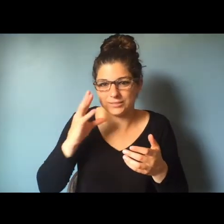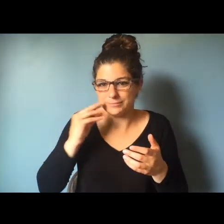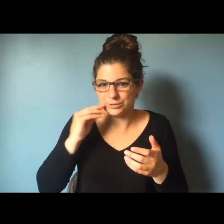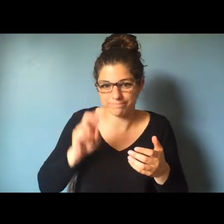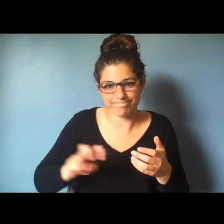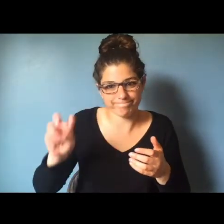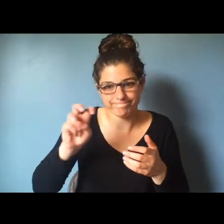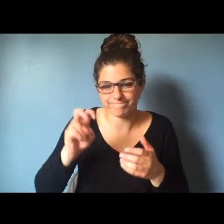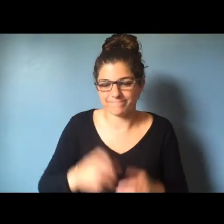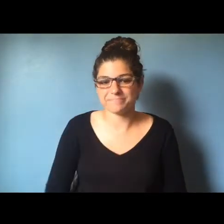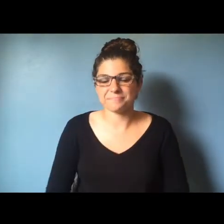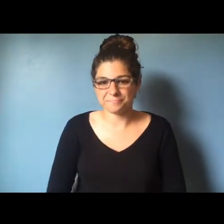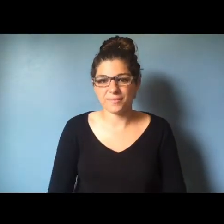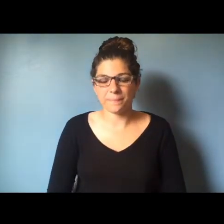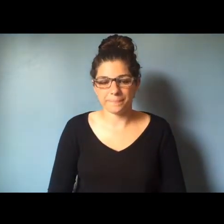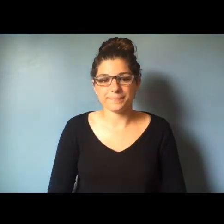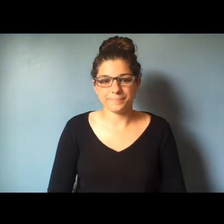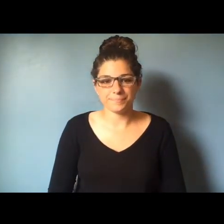their development.